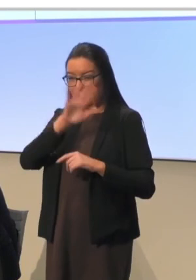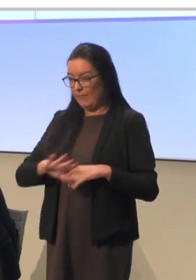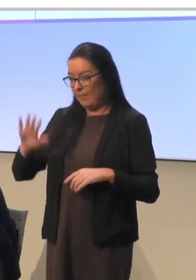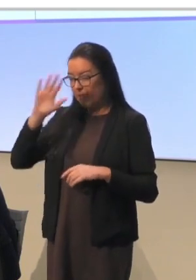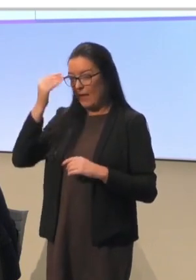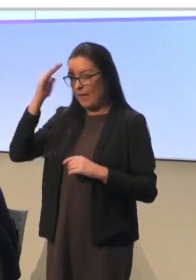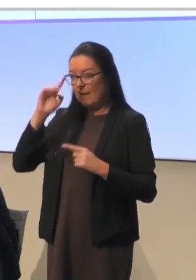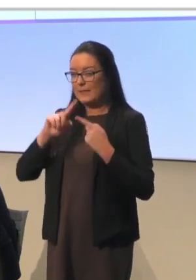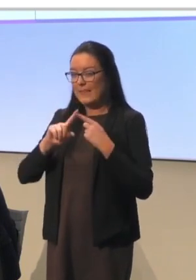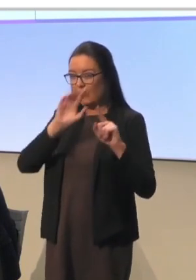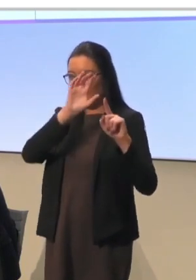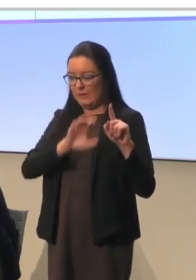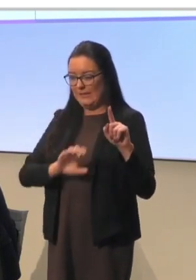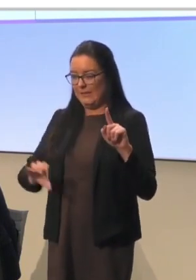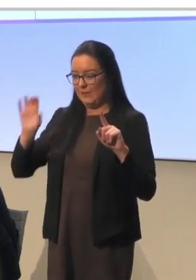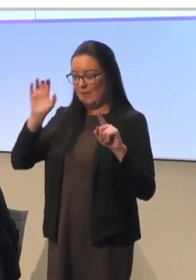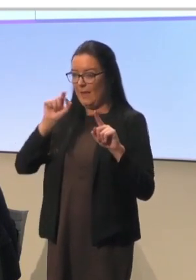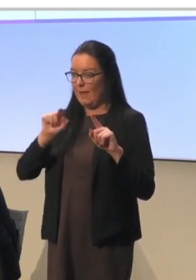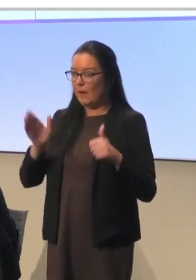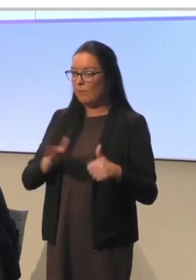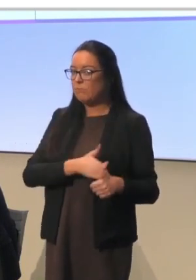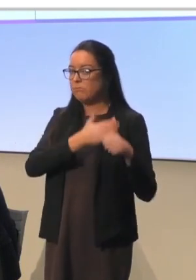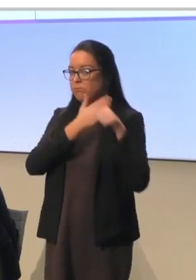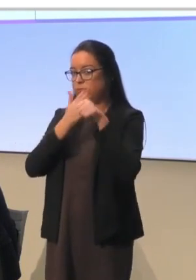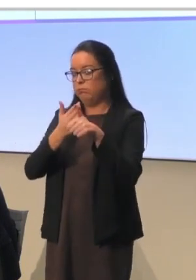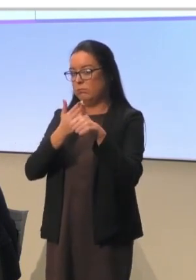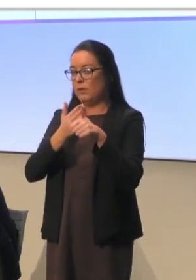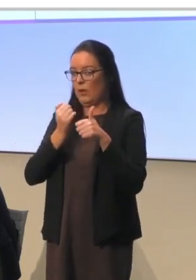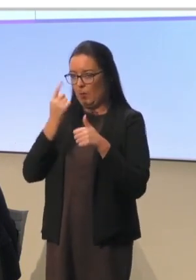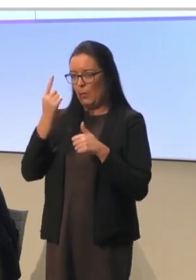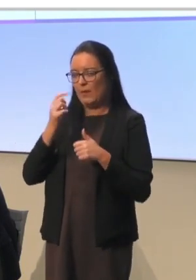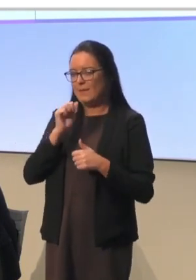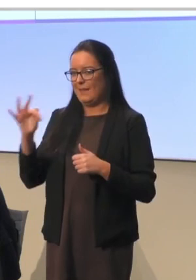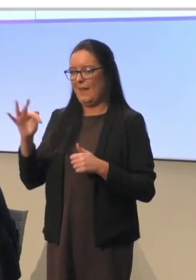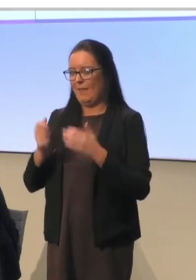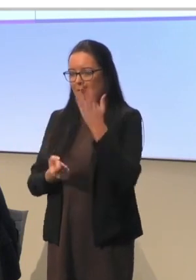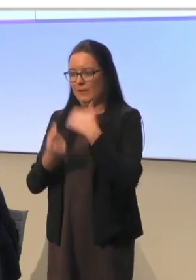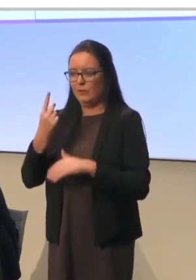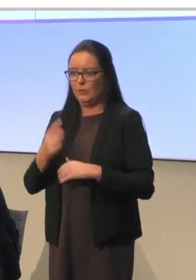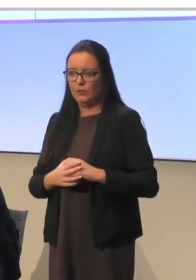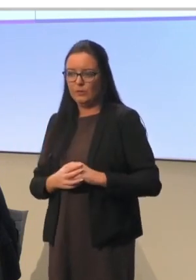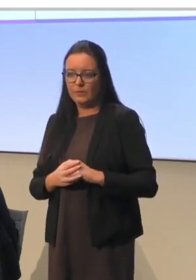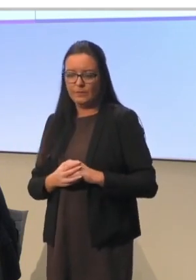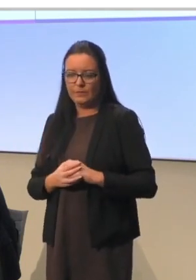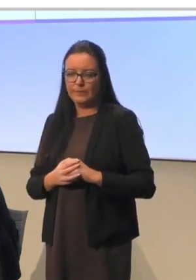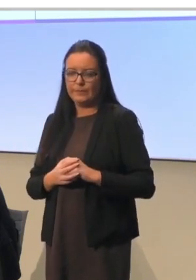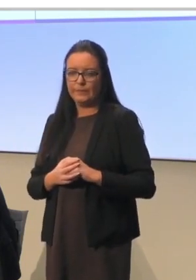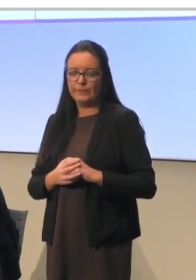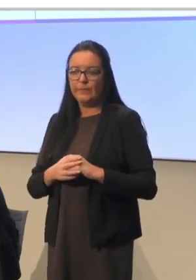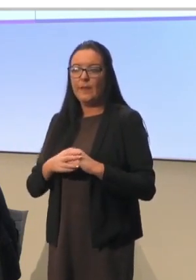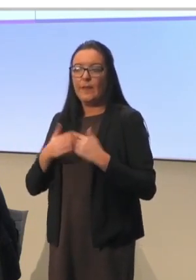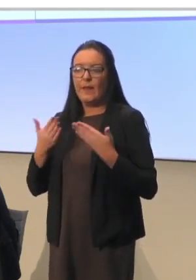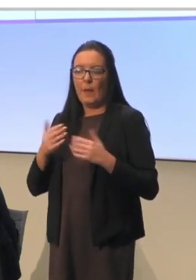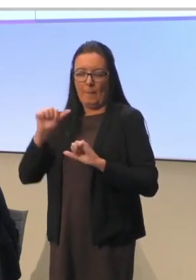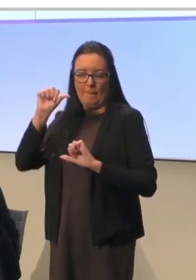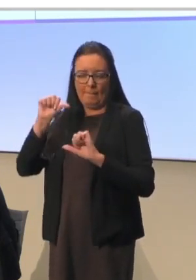regionally spread schools. So that was a key issue, the staffing difficulties. I'm just going to cover just very briefly just